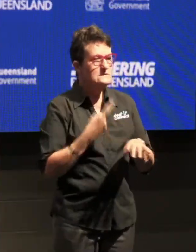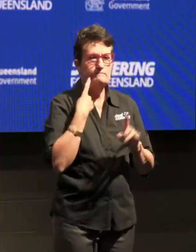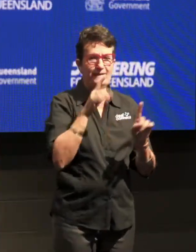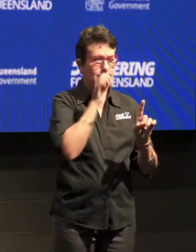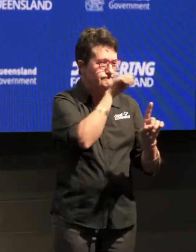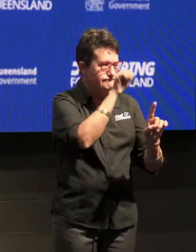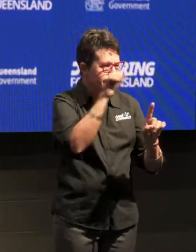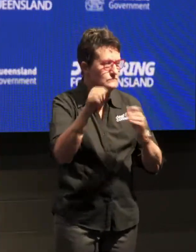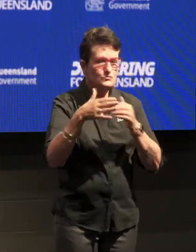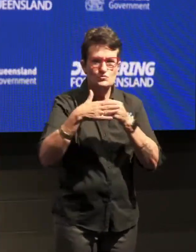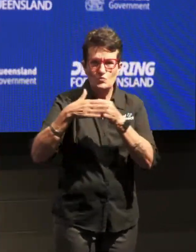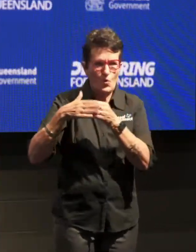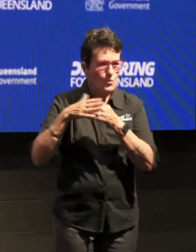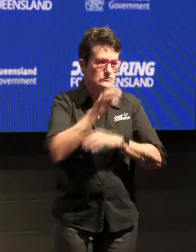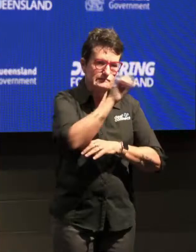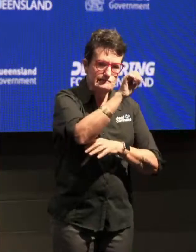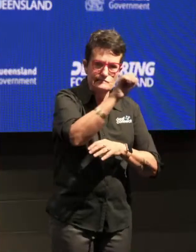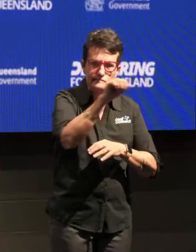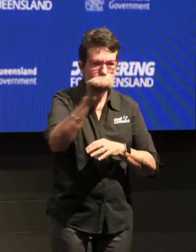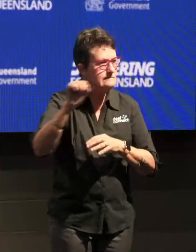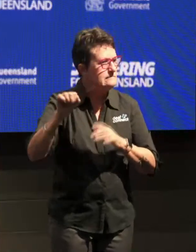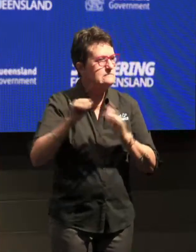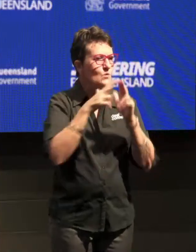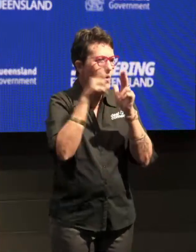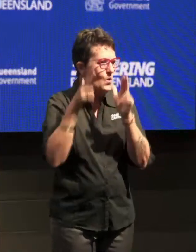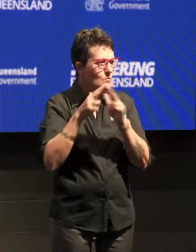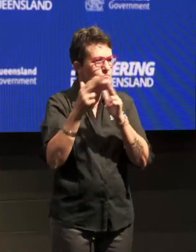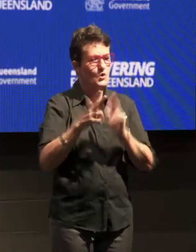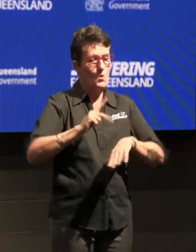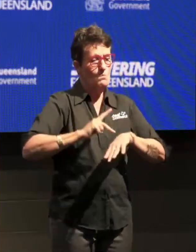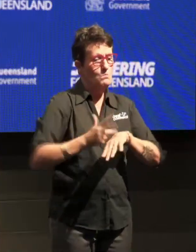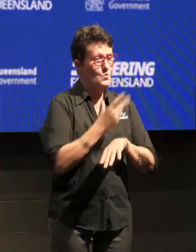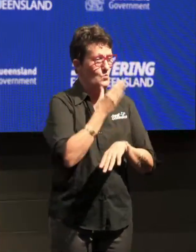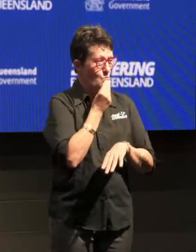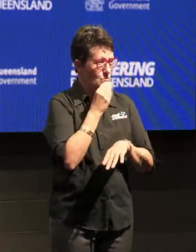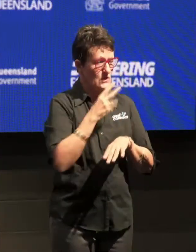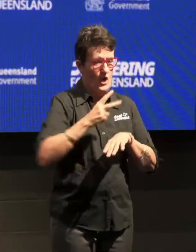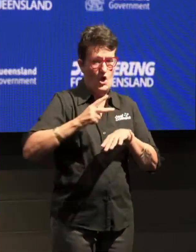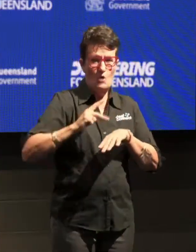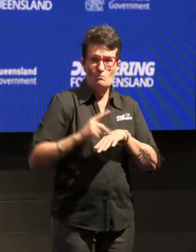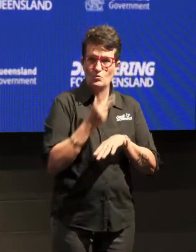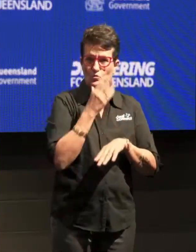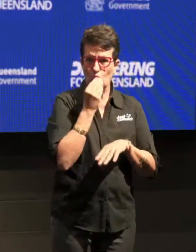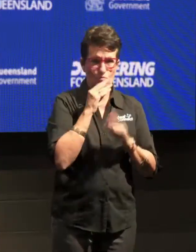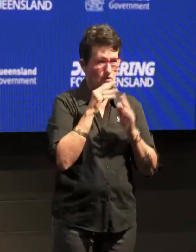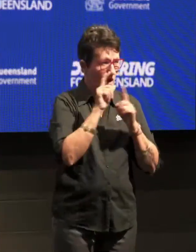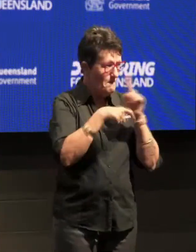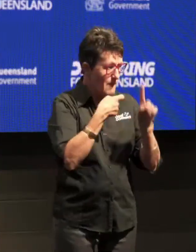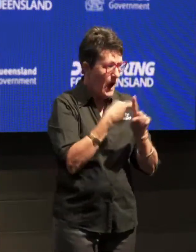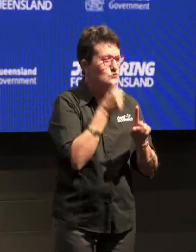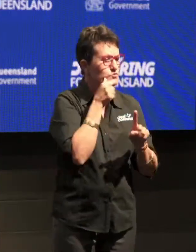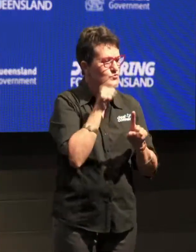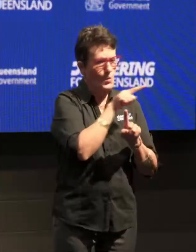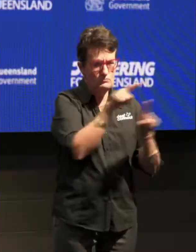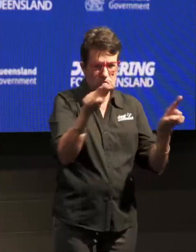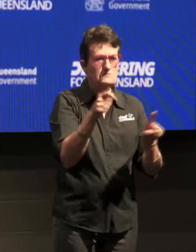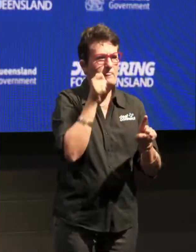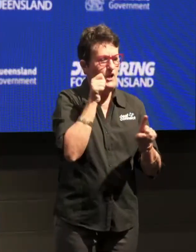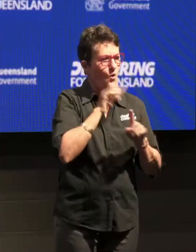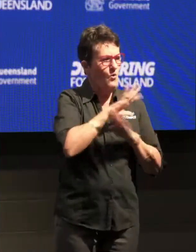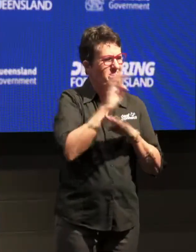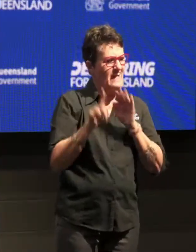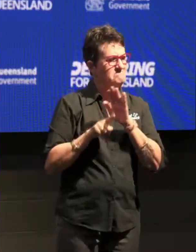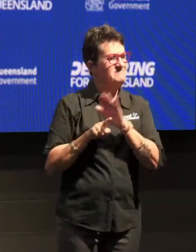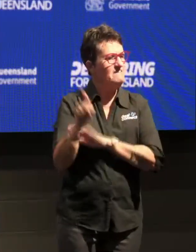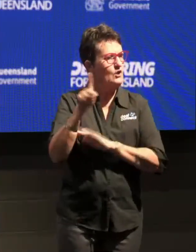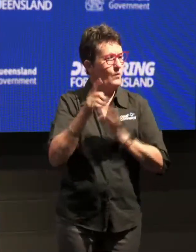door knocking of some lower lying areas, particularly around Blue Water and Blue Water Park there, ensuring that residents know their evacuation plans and the